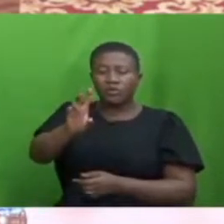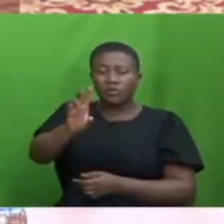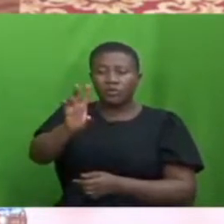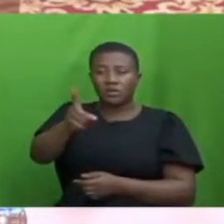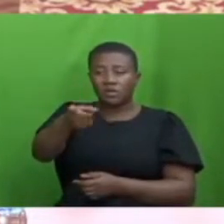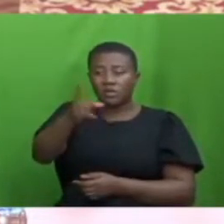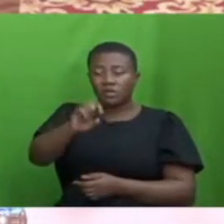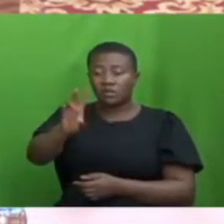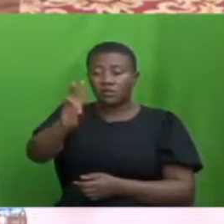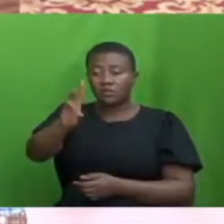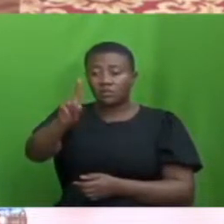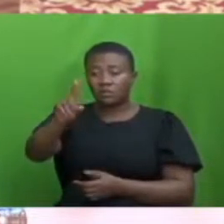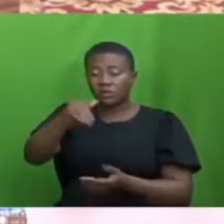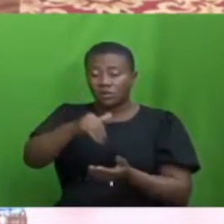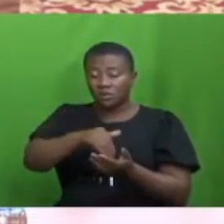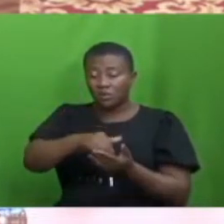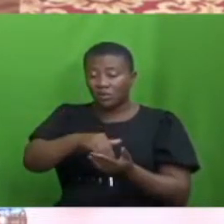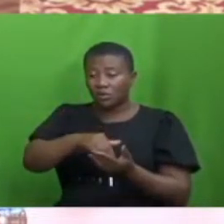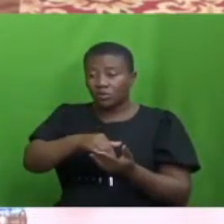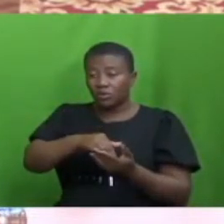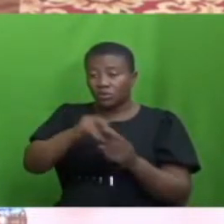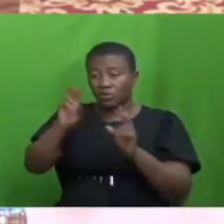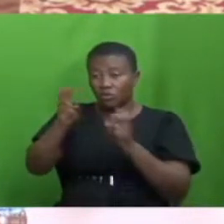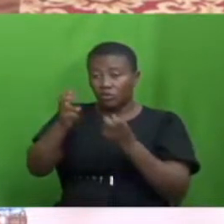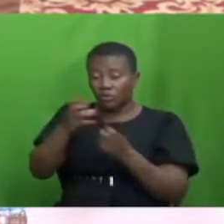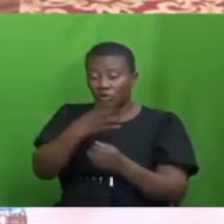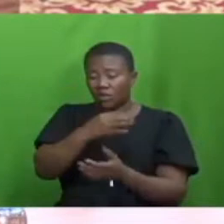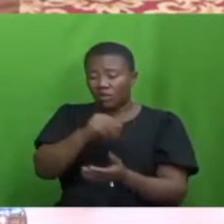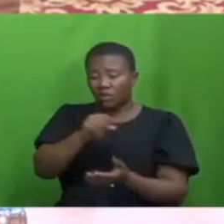171,653 COVID-19 cases and